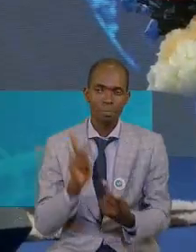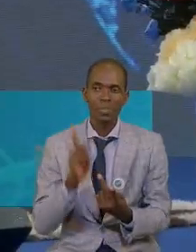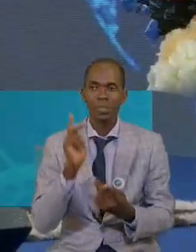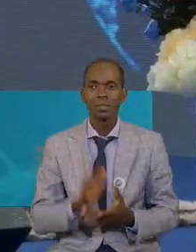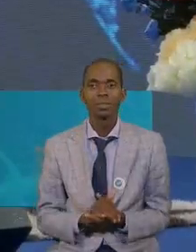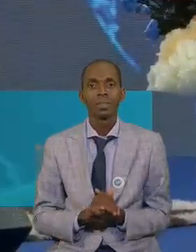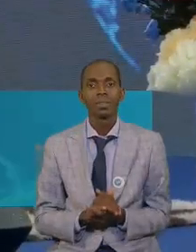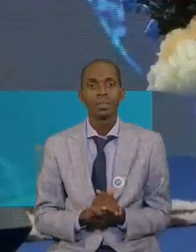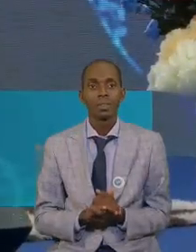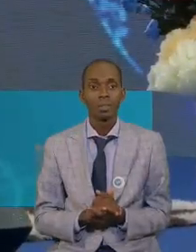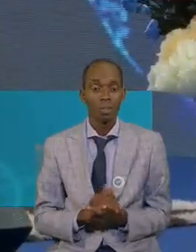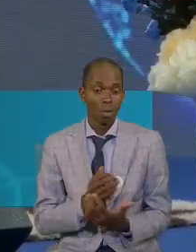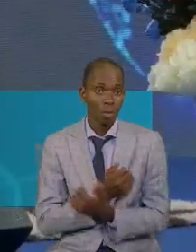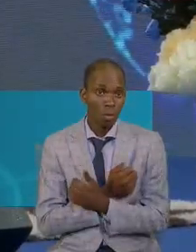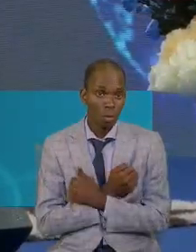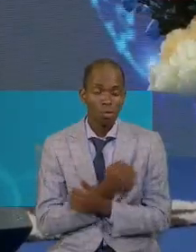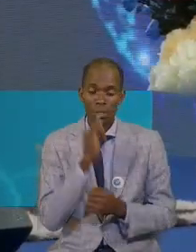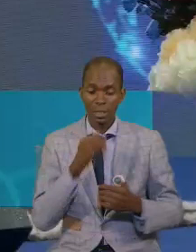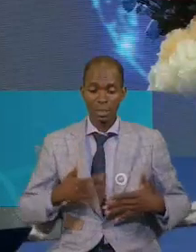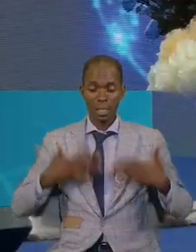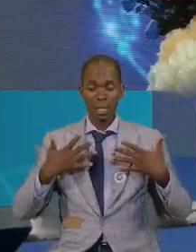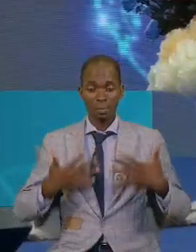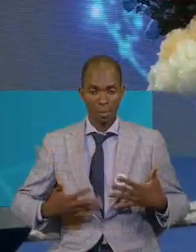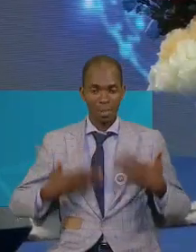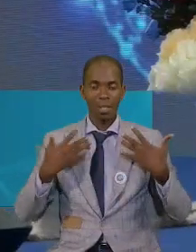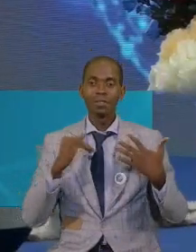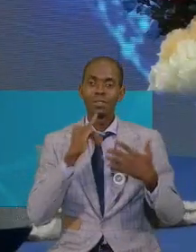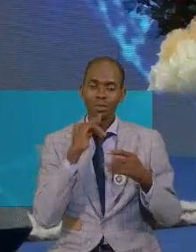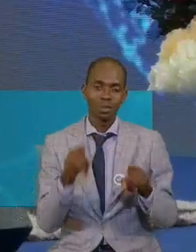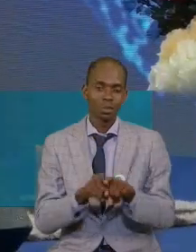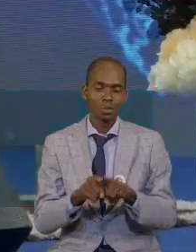Love is life, life is love.